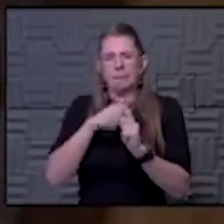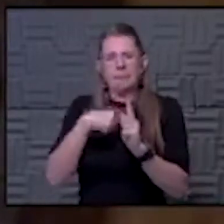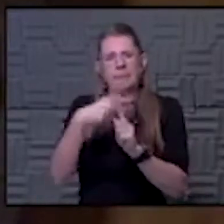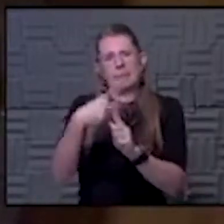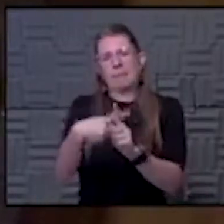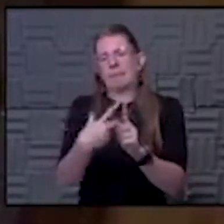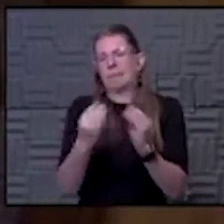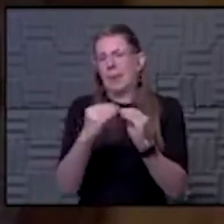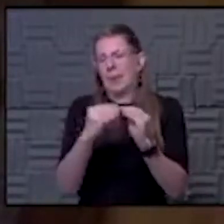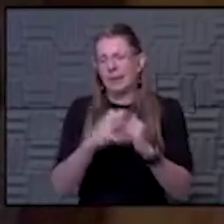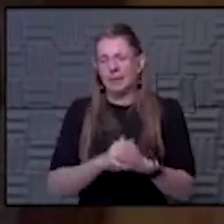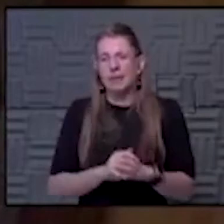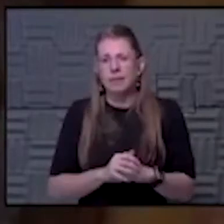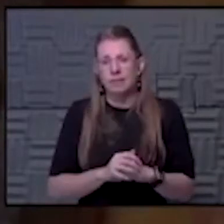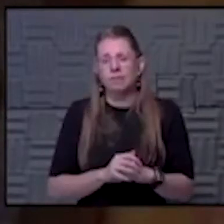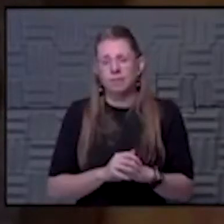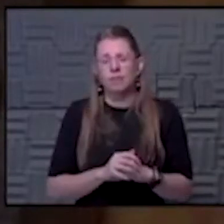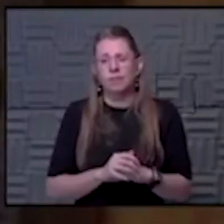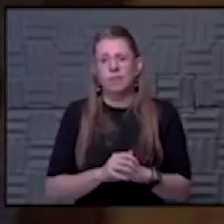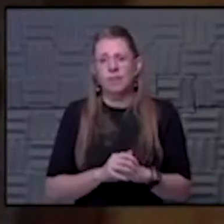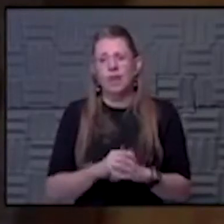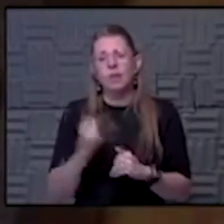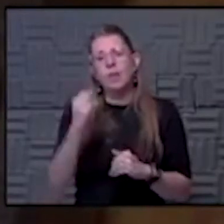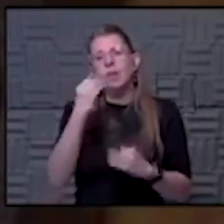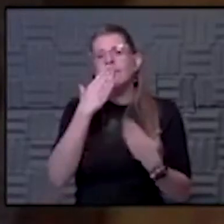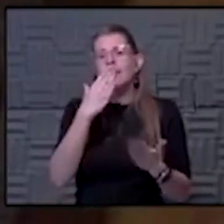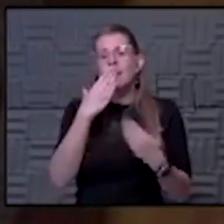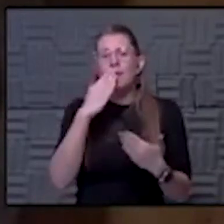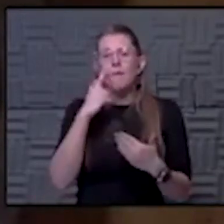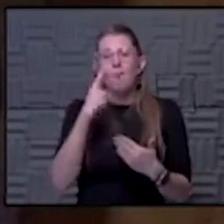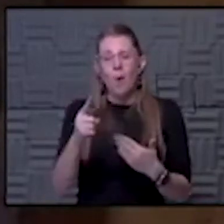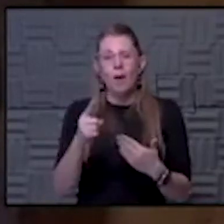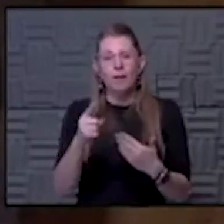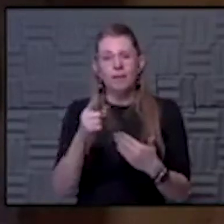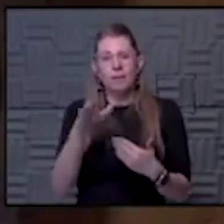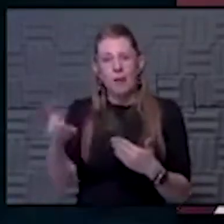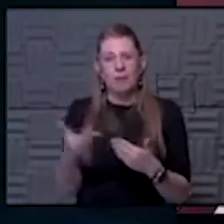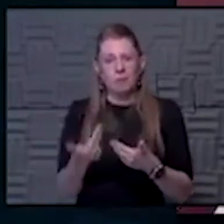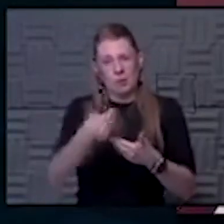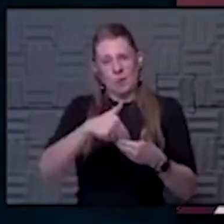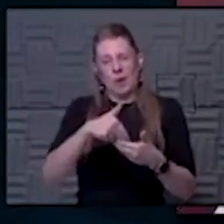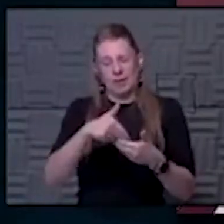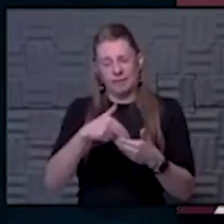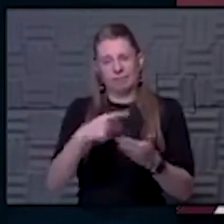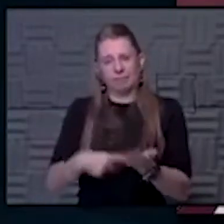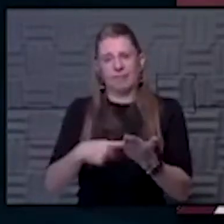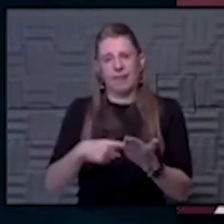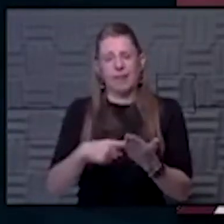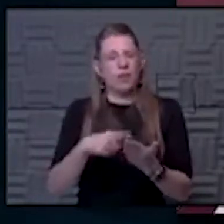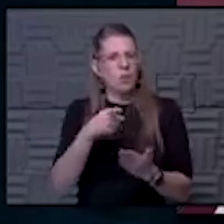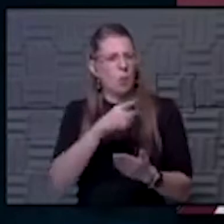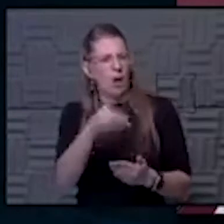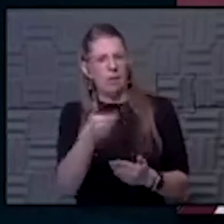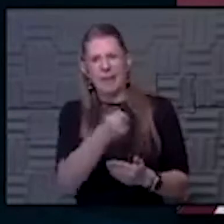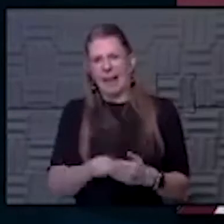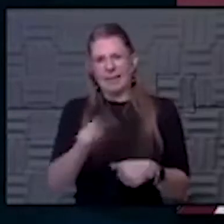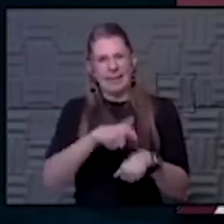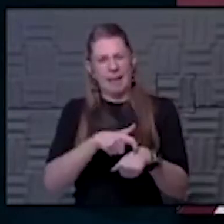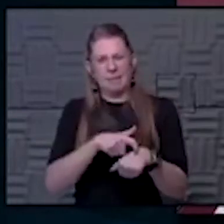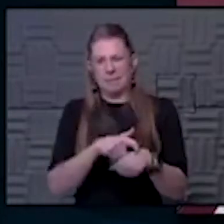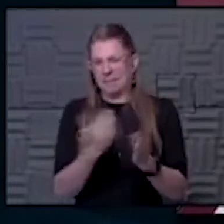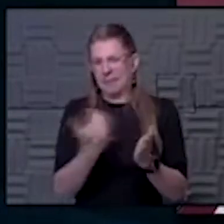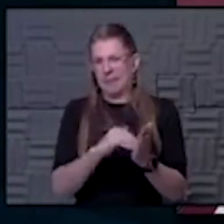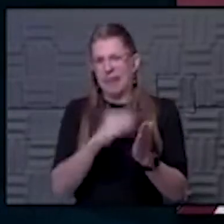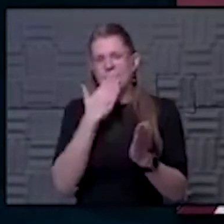we'll be on the other side of all of this. So thank you for the invitation to be here this morning. You are welcome back anytime. And again, thank you for your leadership. It's